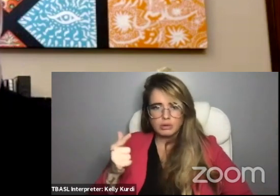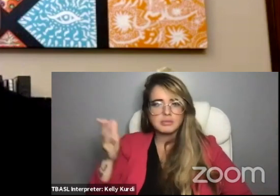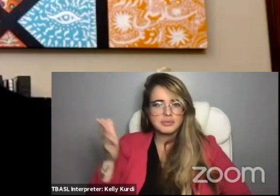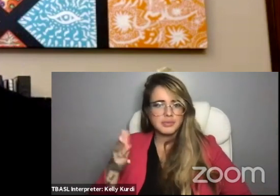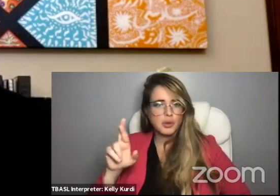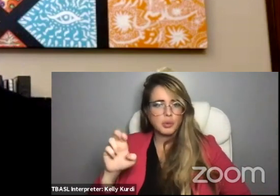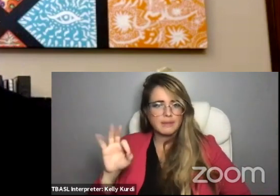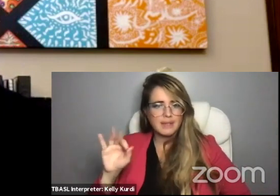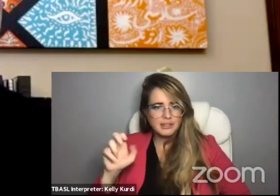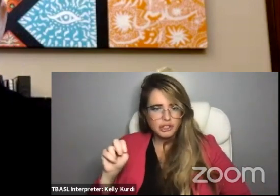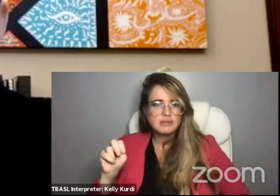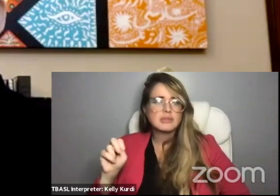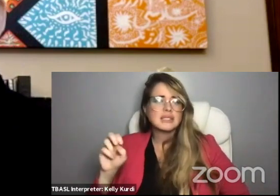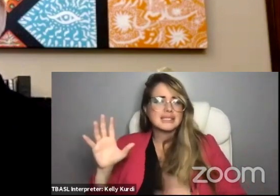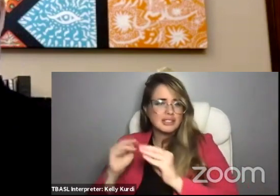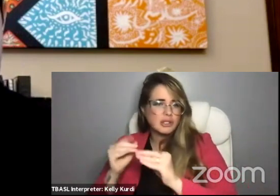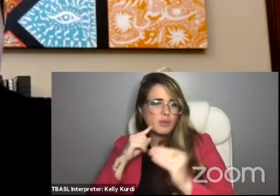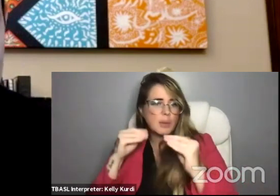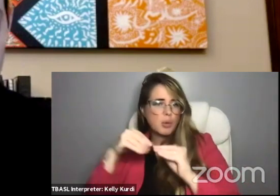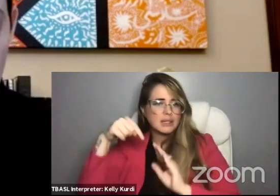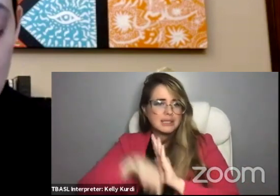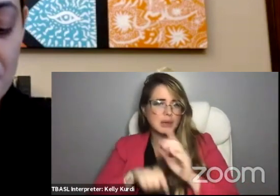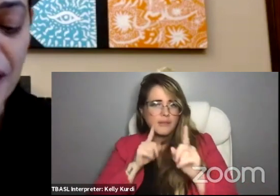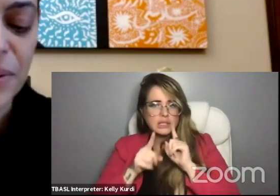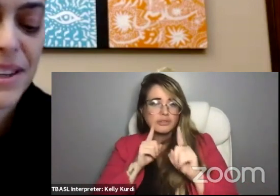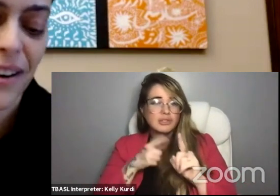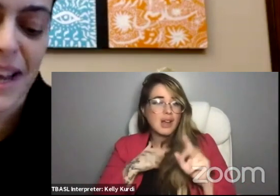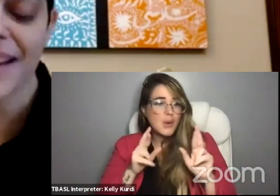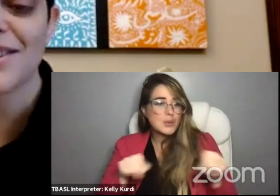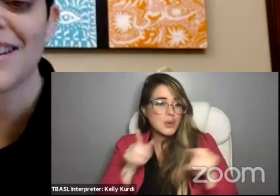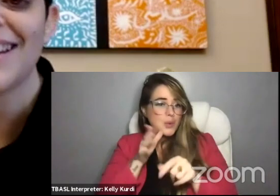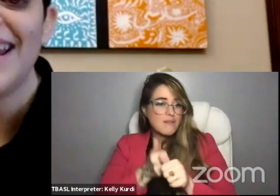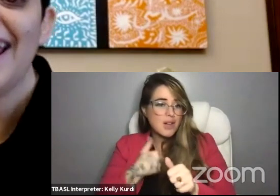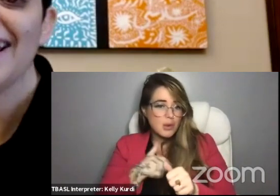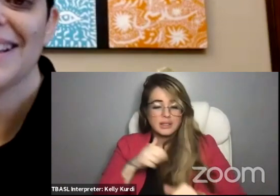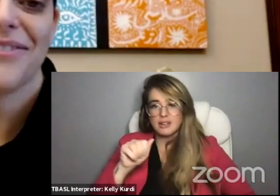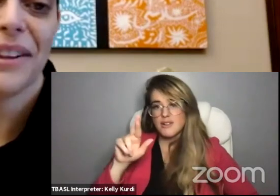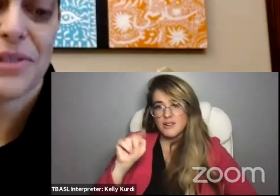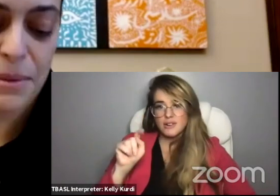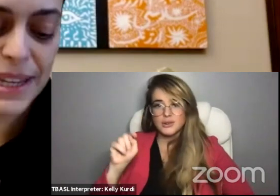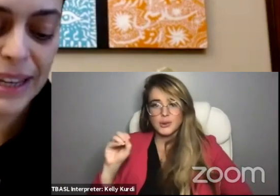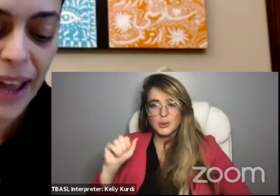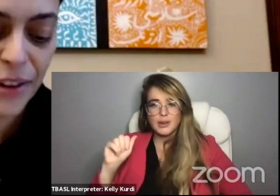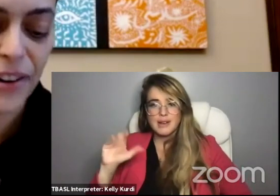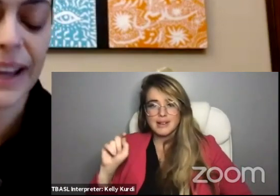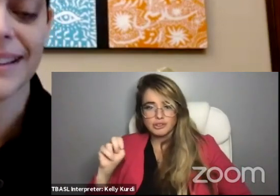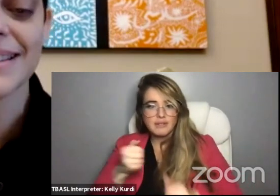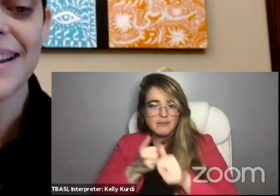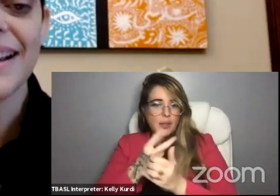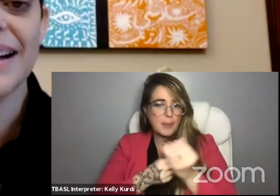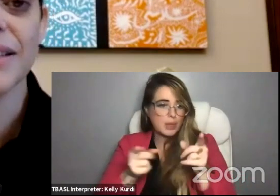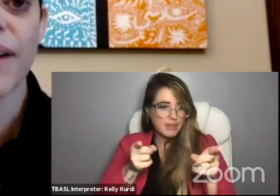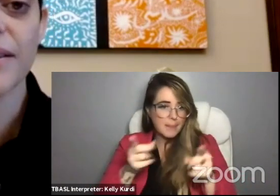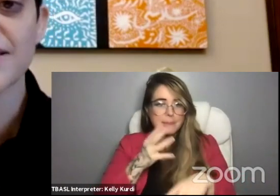art2action.org/reflection-sessions for more in-depth conversation. So I hope you'll follow us at Art2Action and follow James and Heather